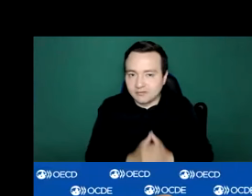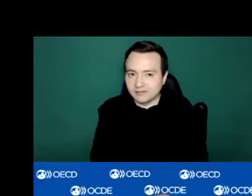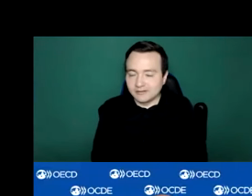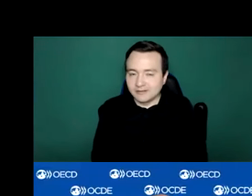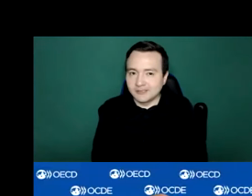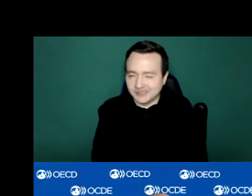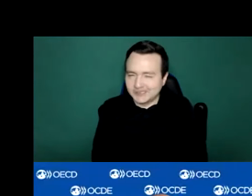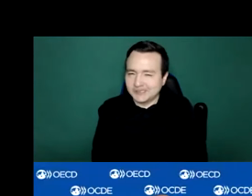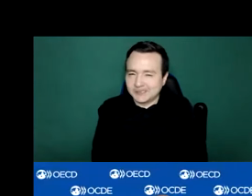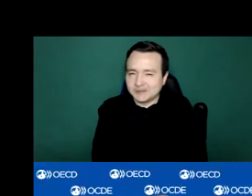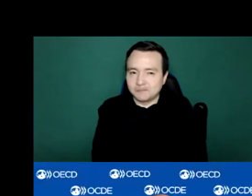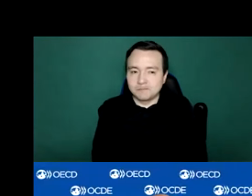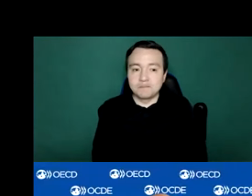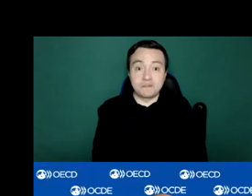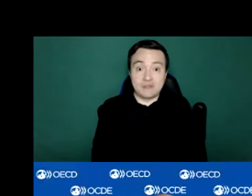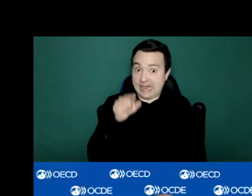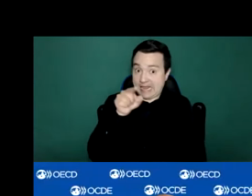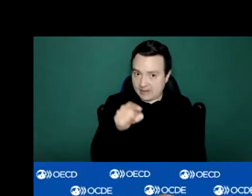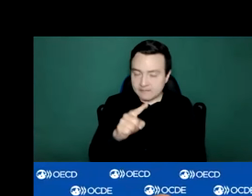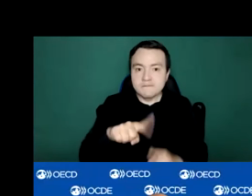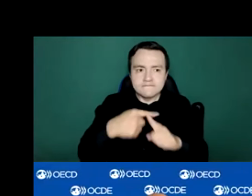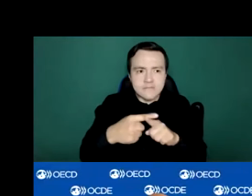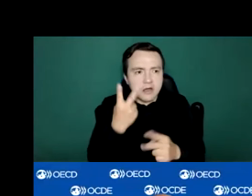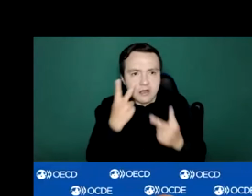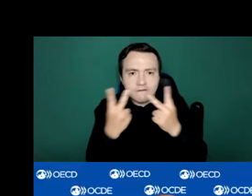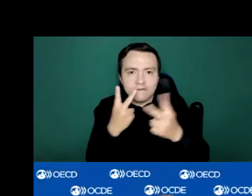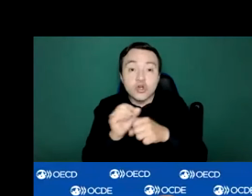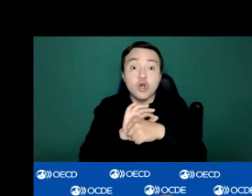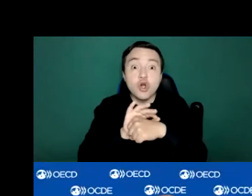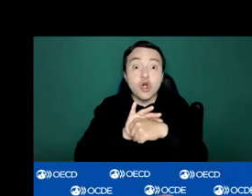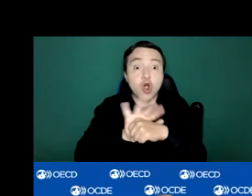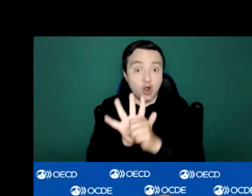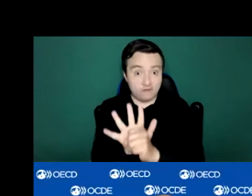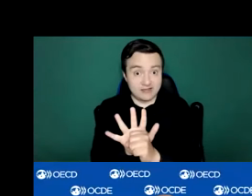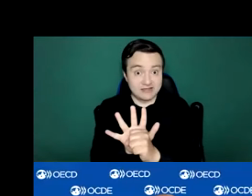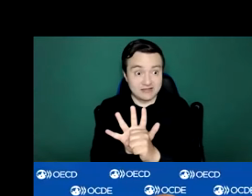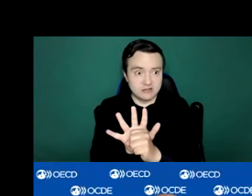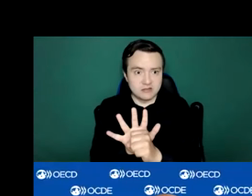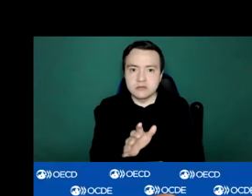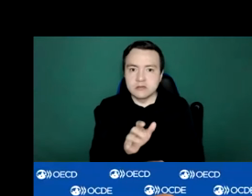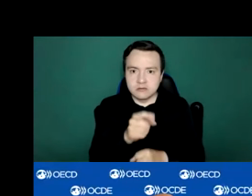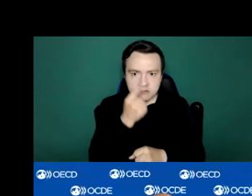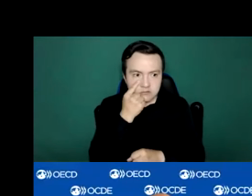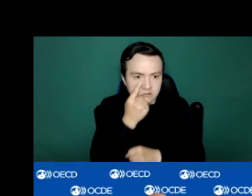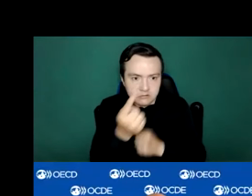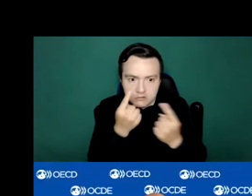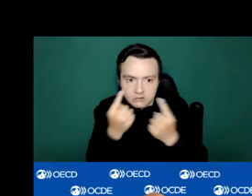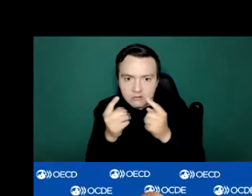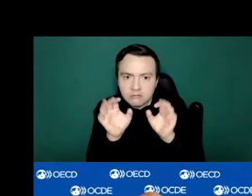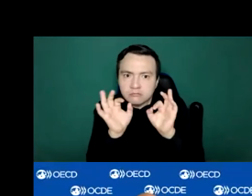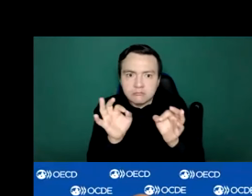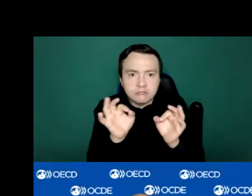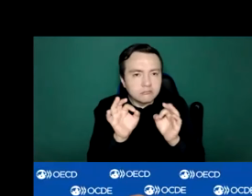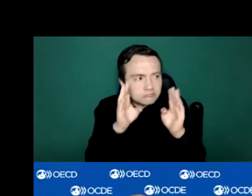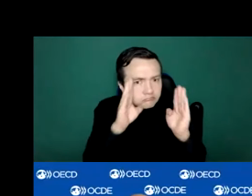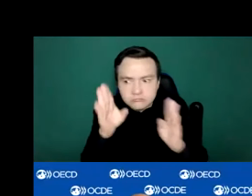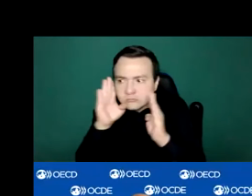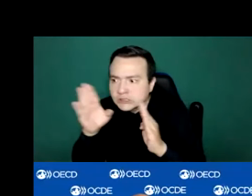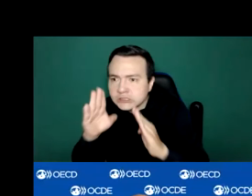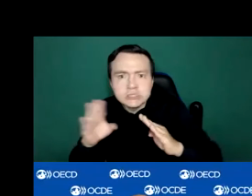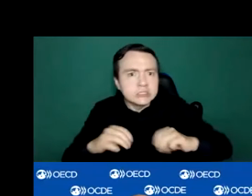has renewed challenges for primary healthcare everywhere. So even if we look into the